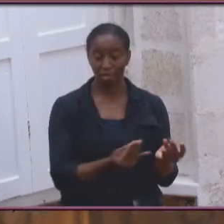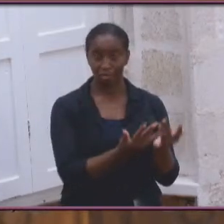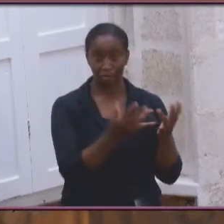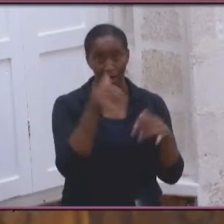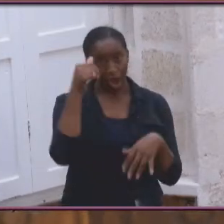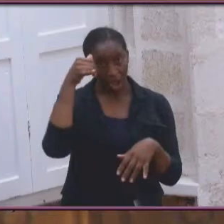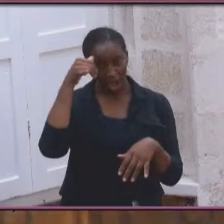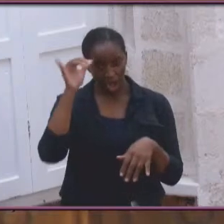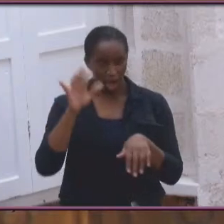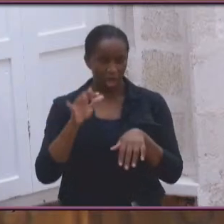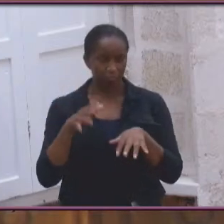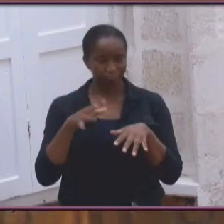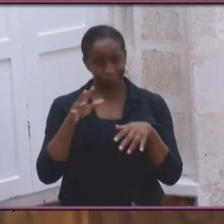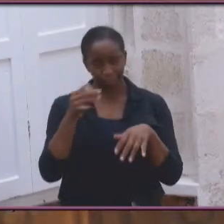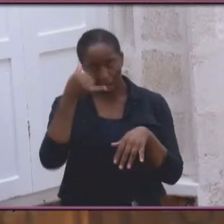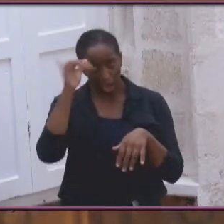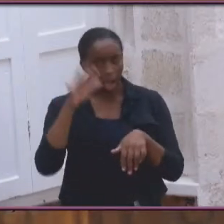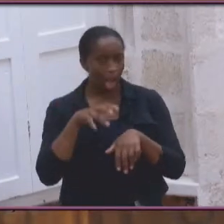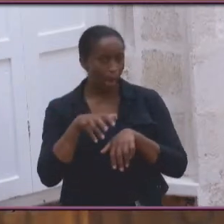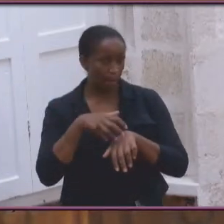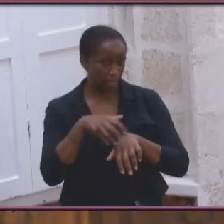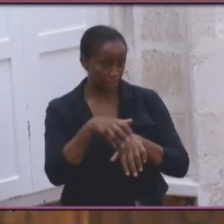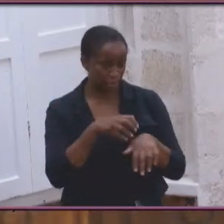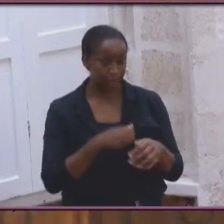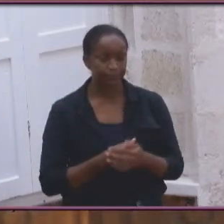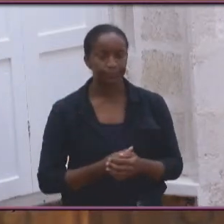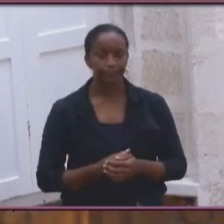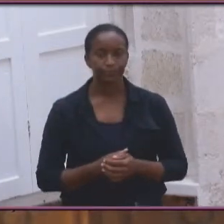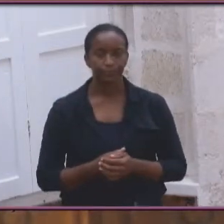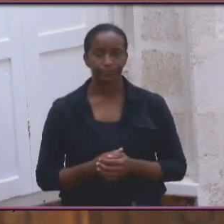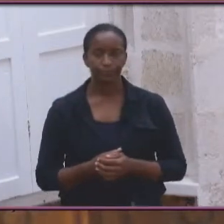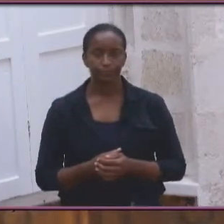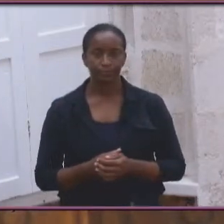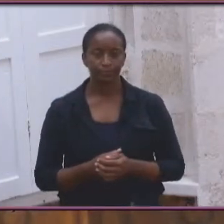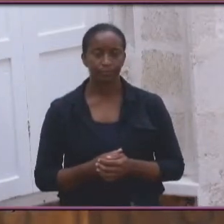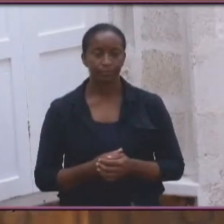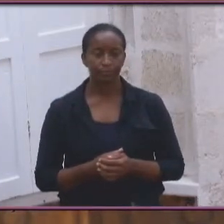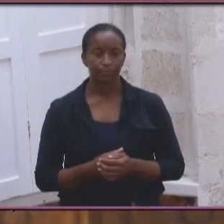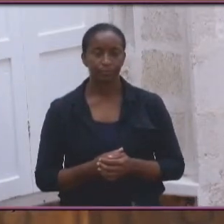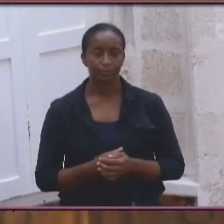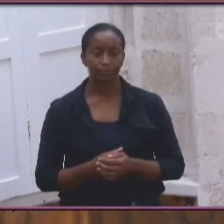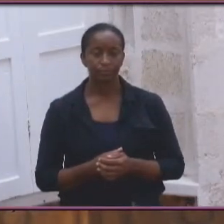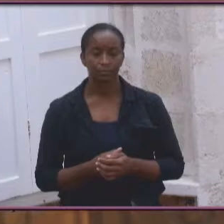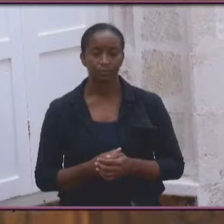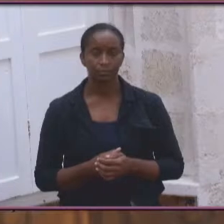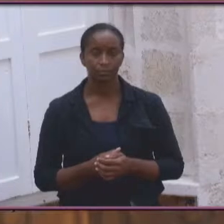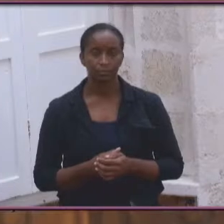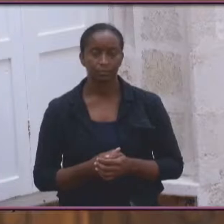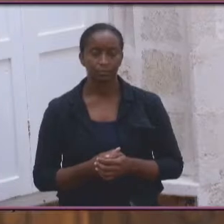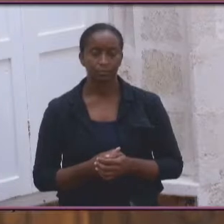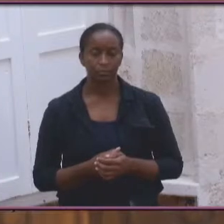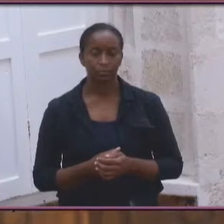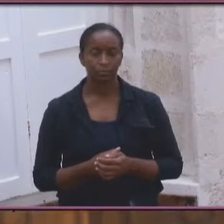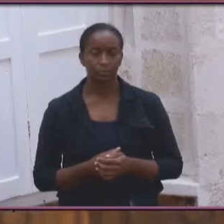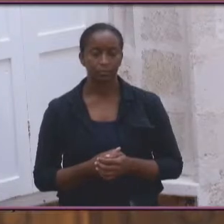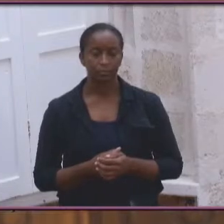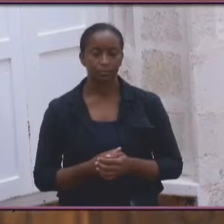taken to the Ministry of Agriculture and removed from this because it would have caused dire strain for the farming